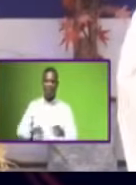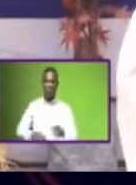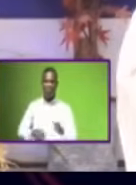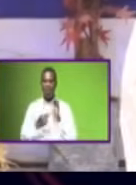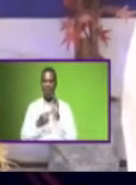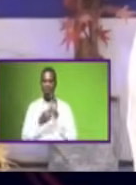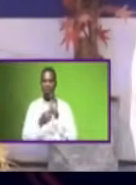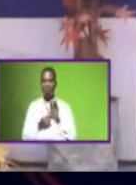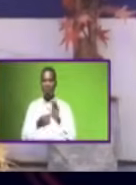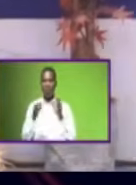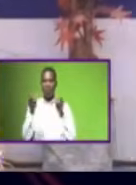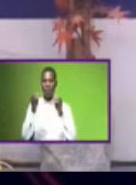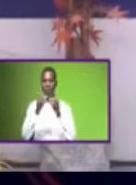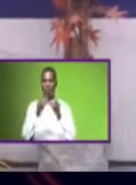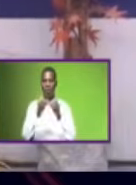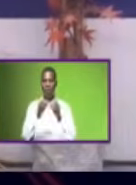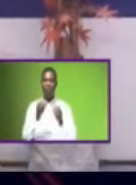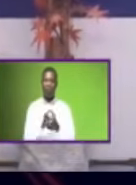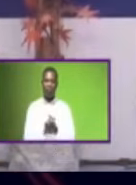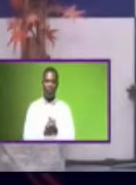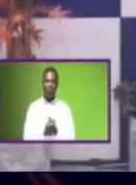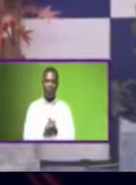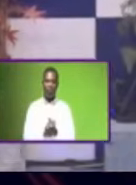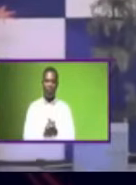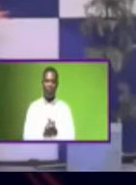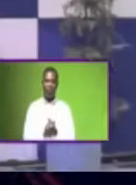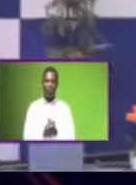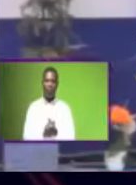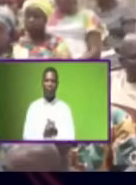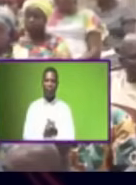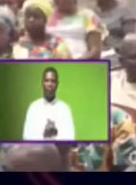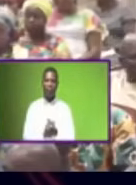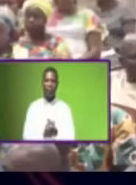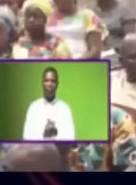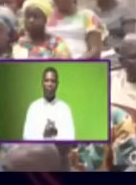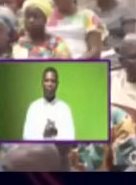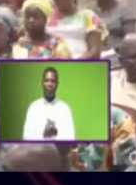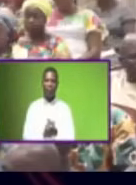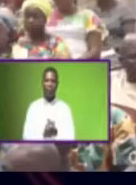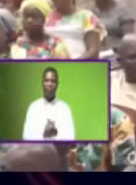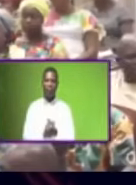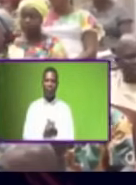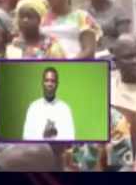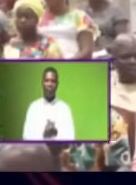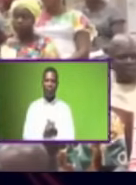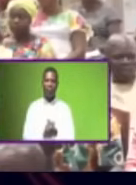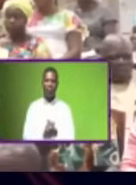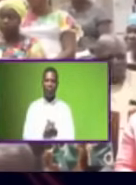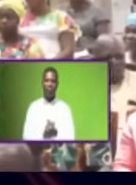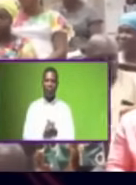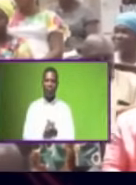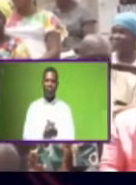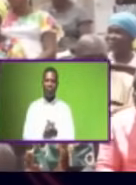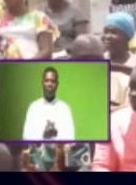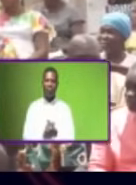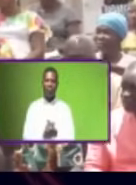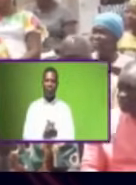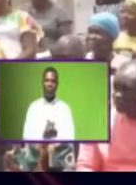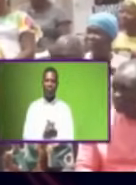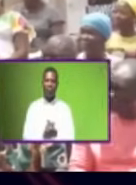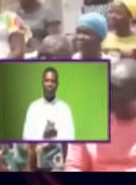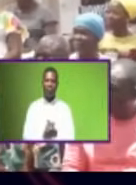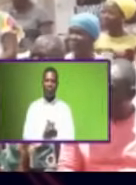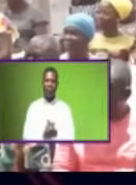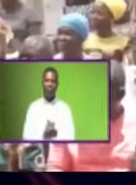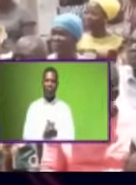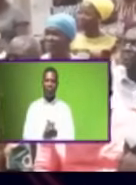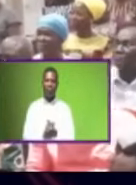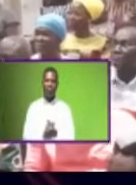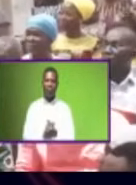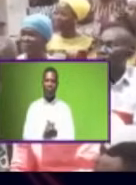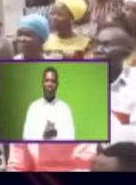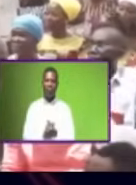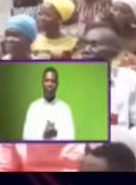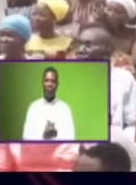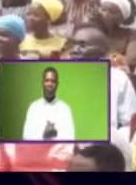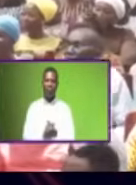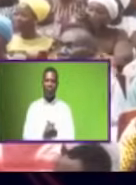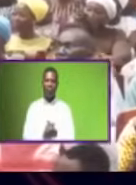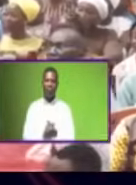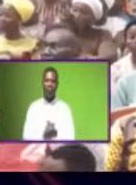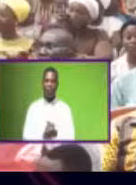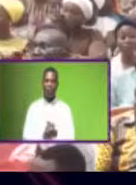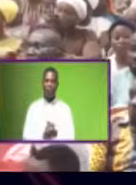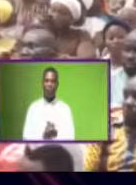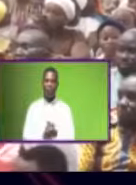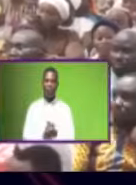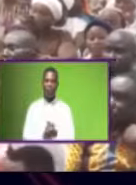so you all appreciate that it was that time that one, I defended my Christ, and secondly, I proved him the more.